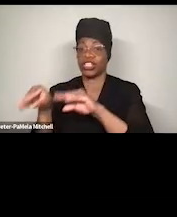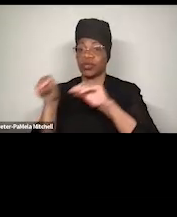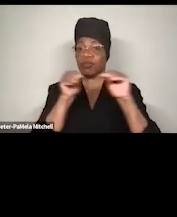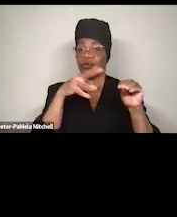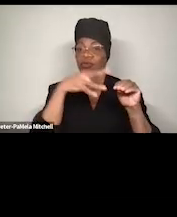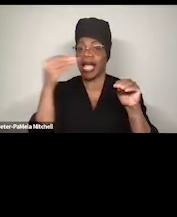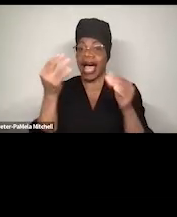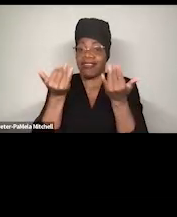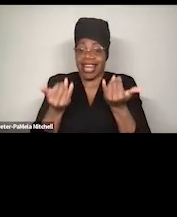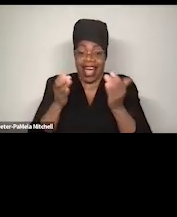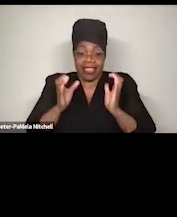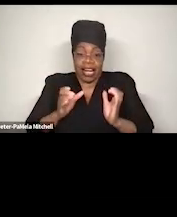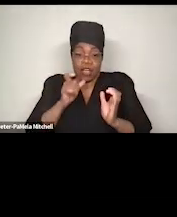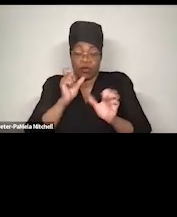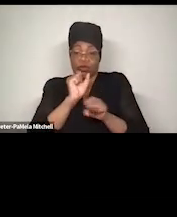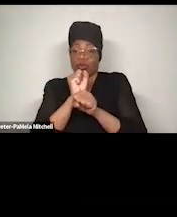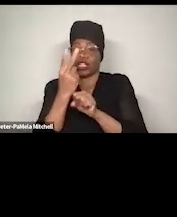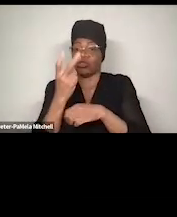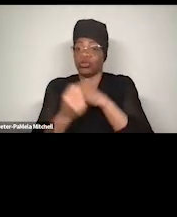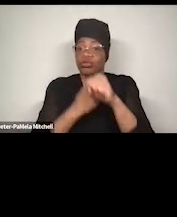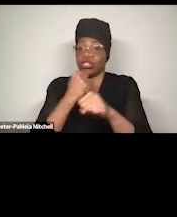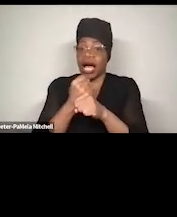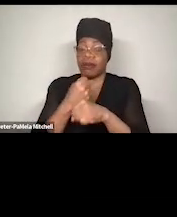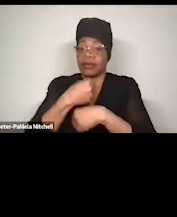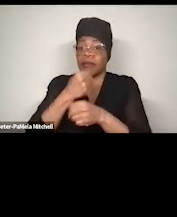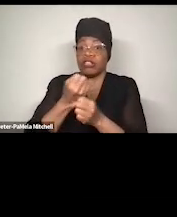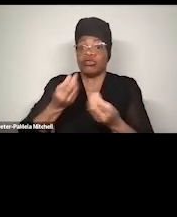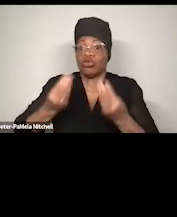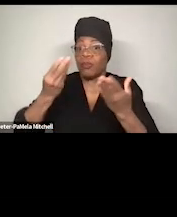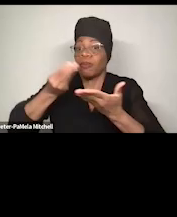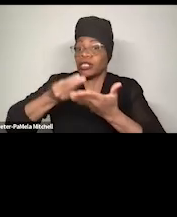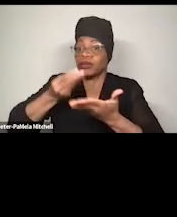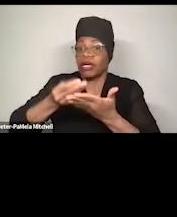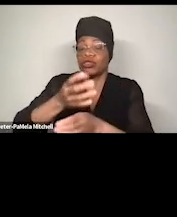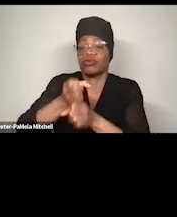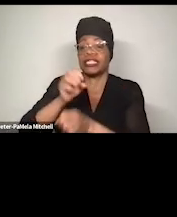because she's working 2 jobs, makes too much money to receive